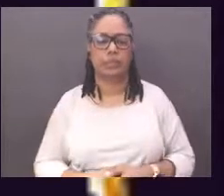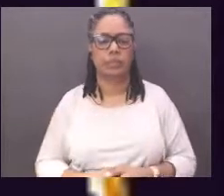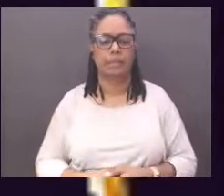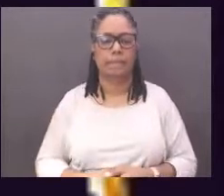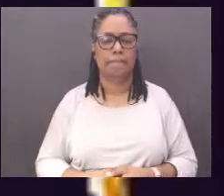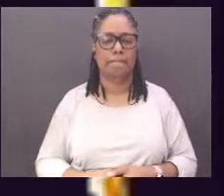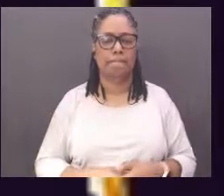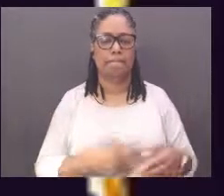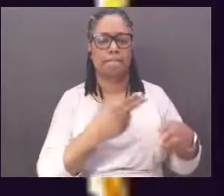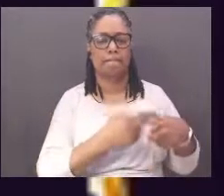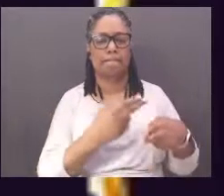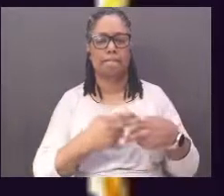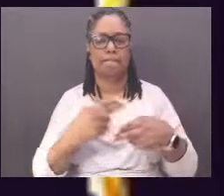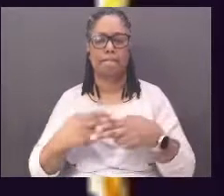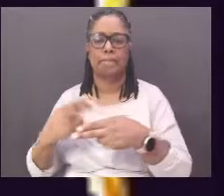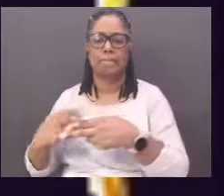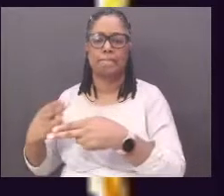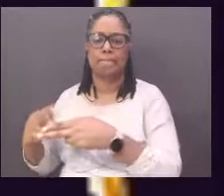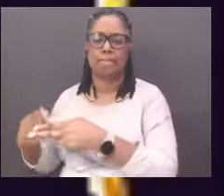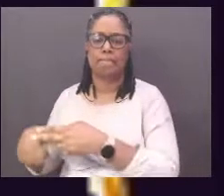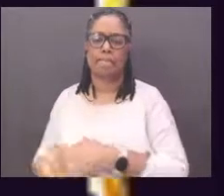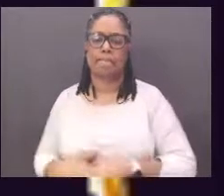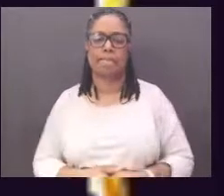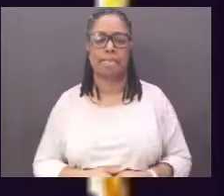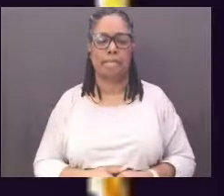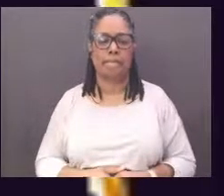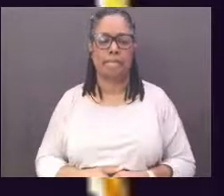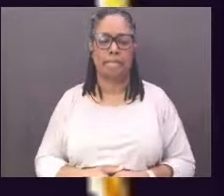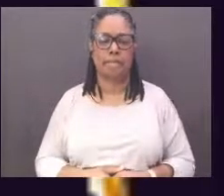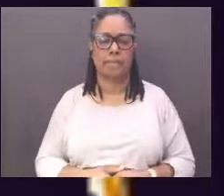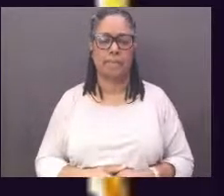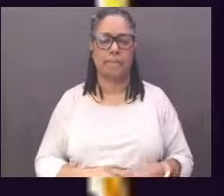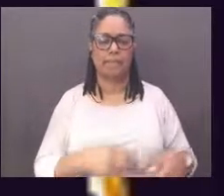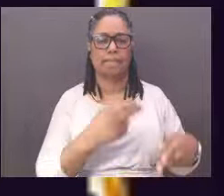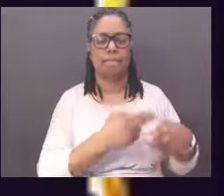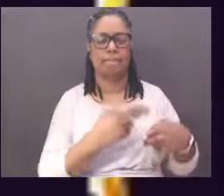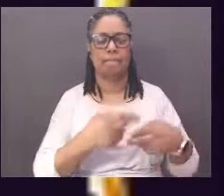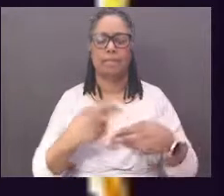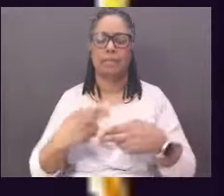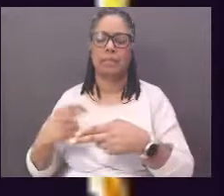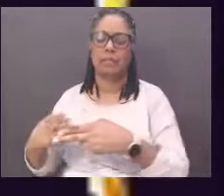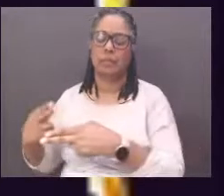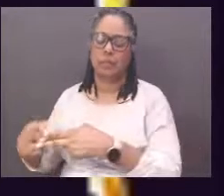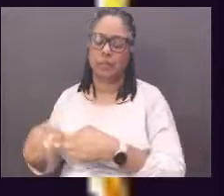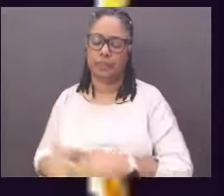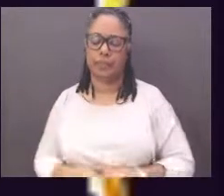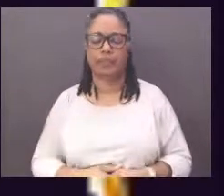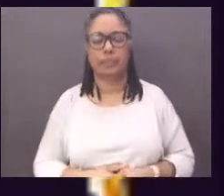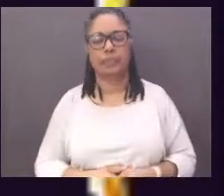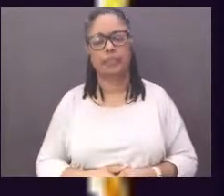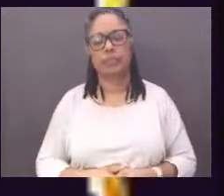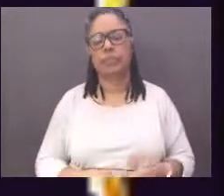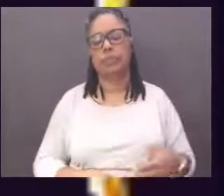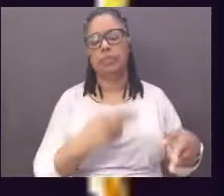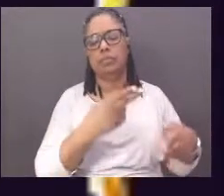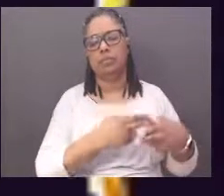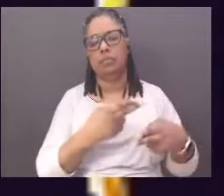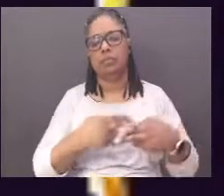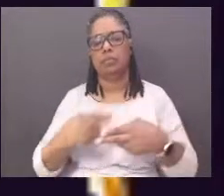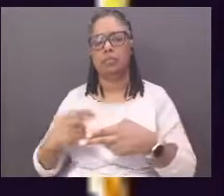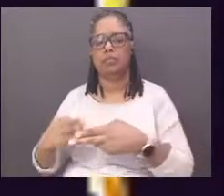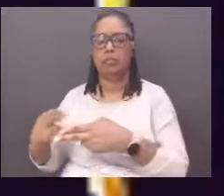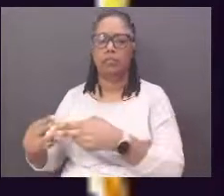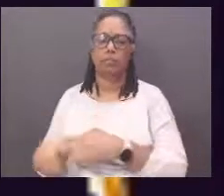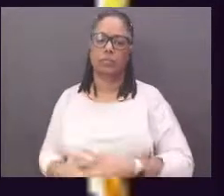Tutson, Nuantha Harris, Sherry Cooper, Linda Thomas, Jackie Brooks, Ronald Rutland, Helen